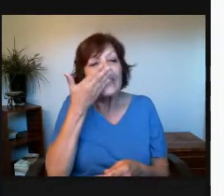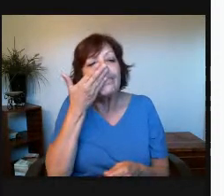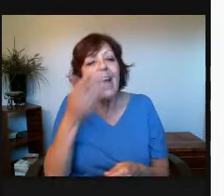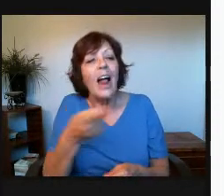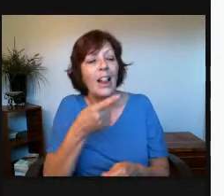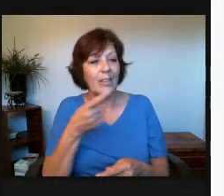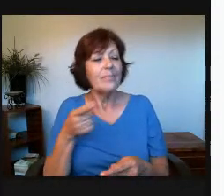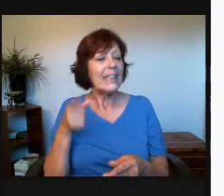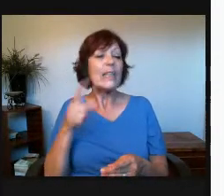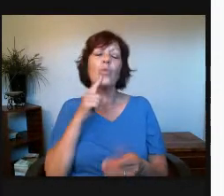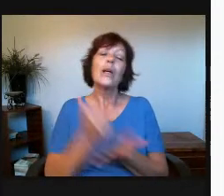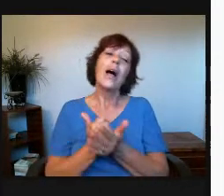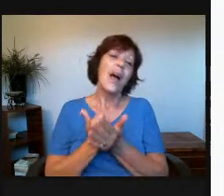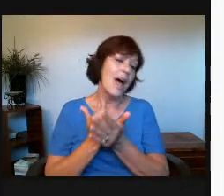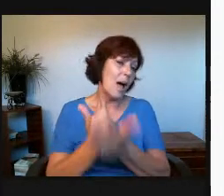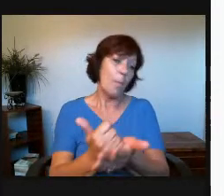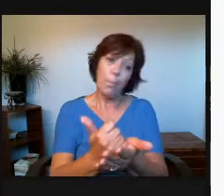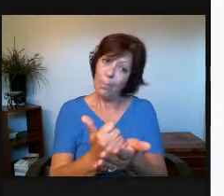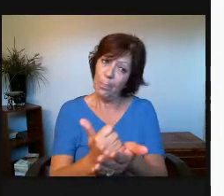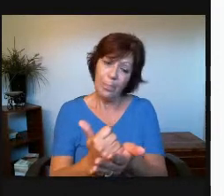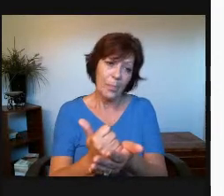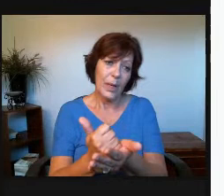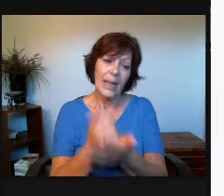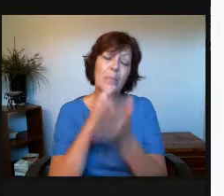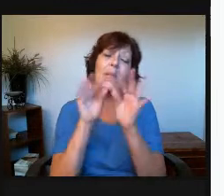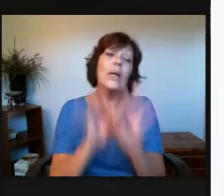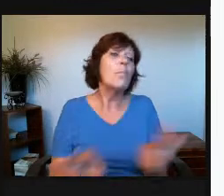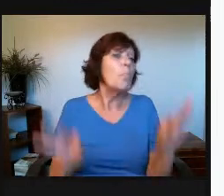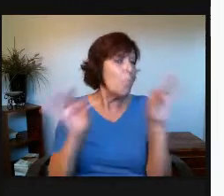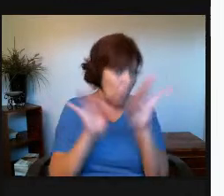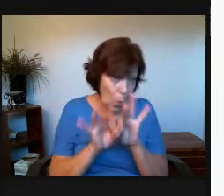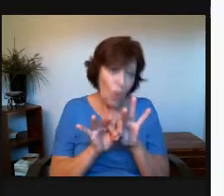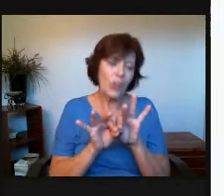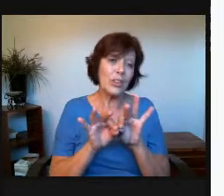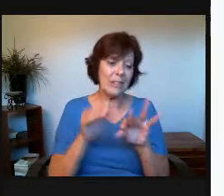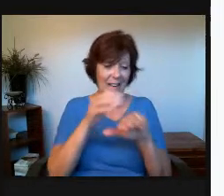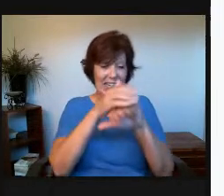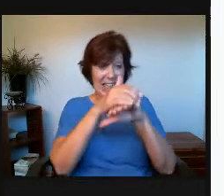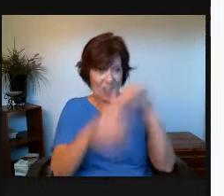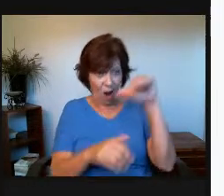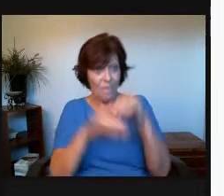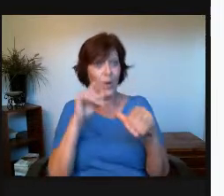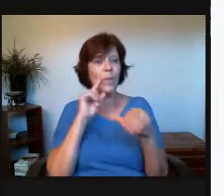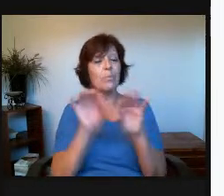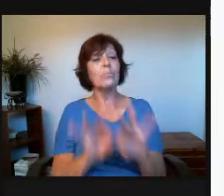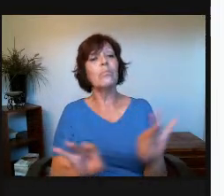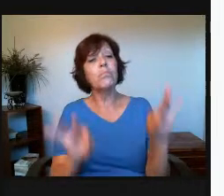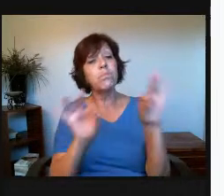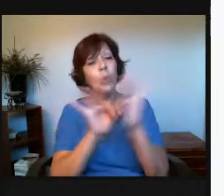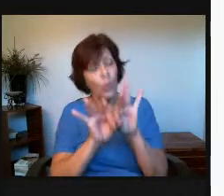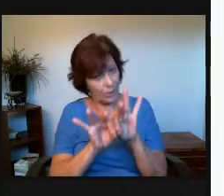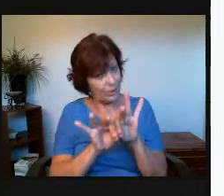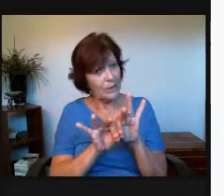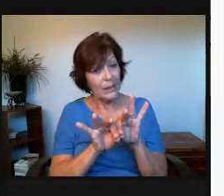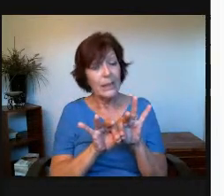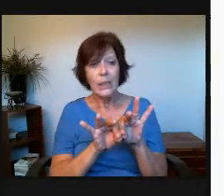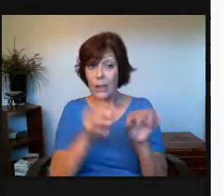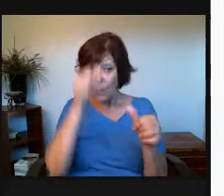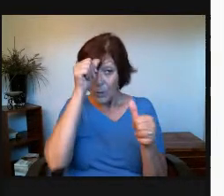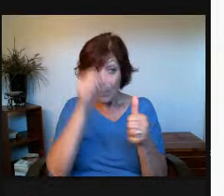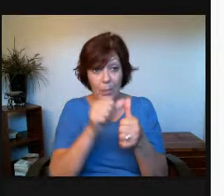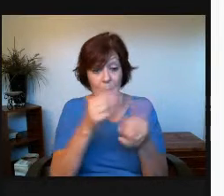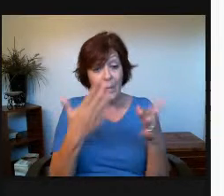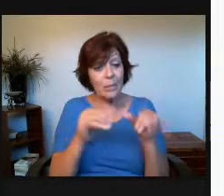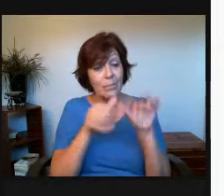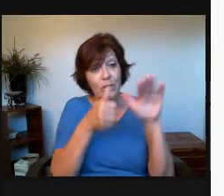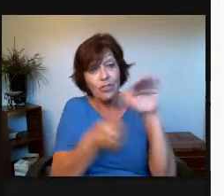be very important to you as time goes on. Keep in mind, you may be in a shelter, you may